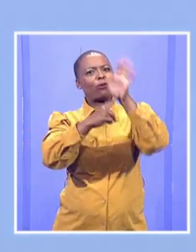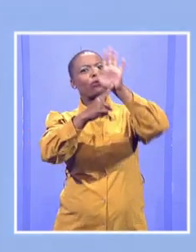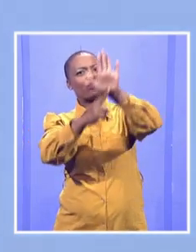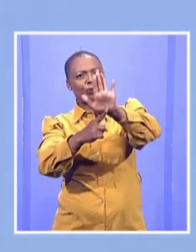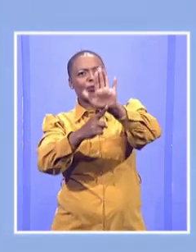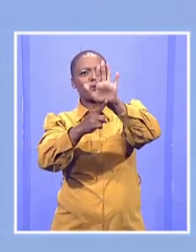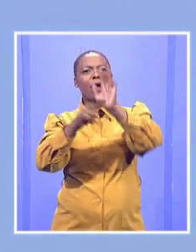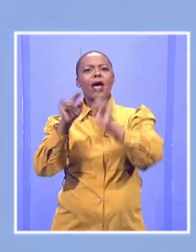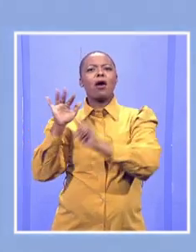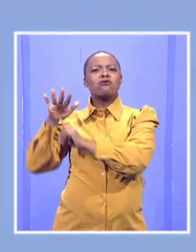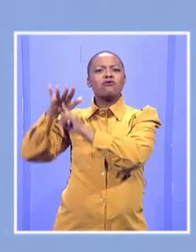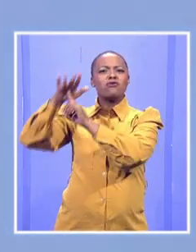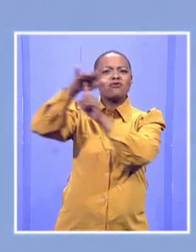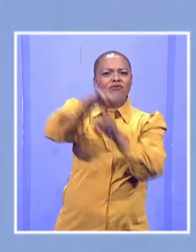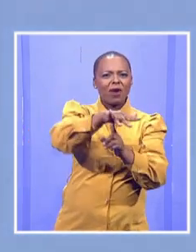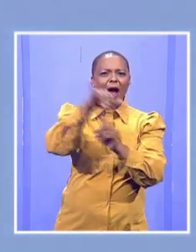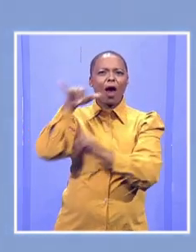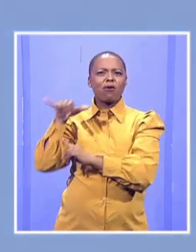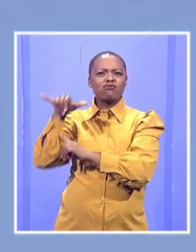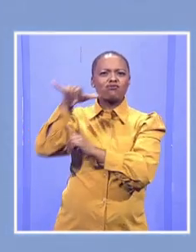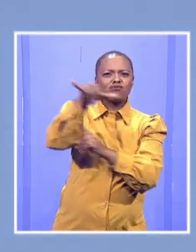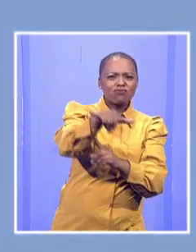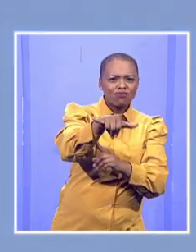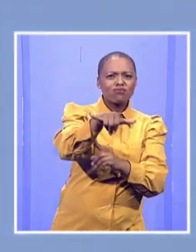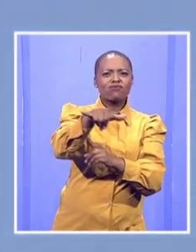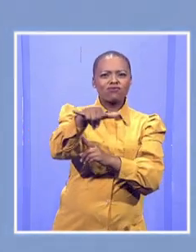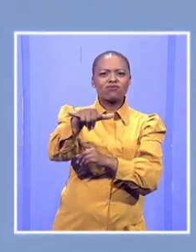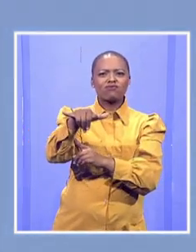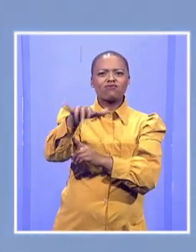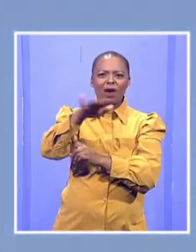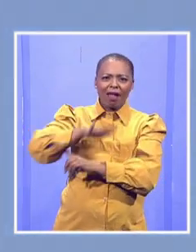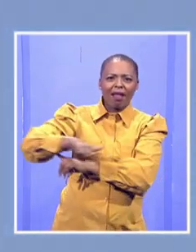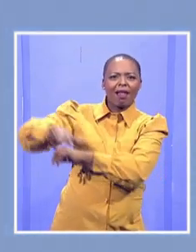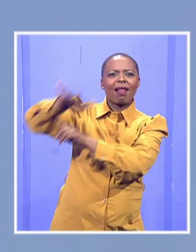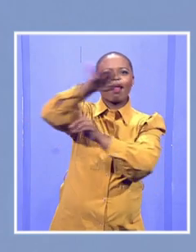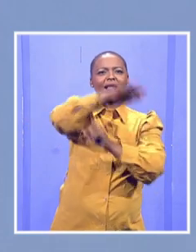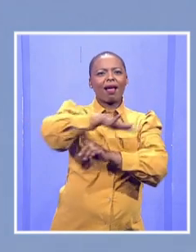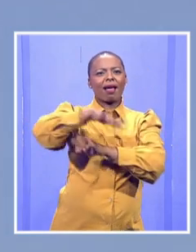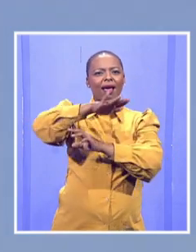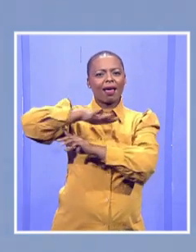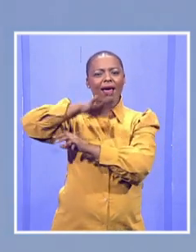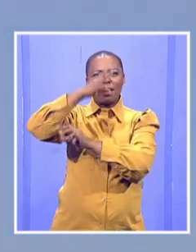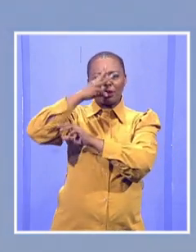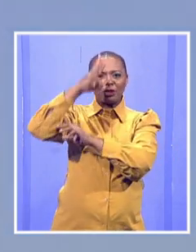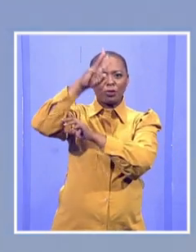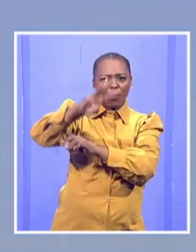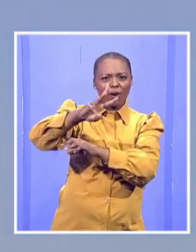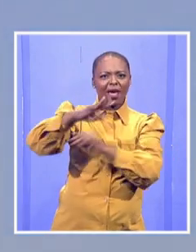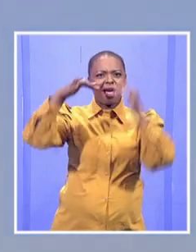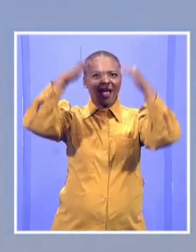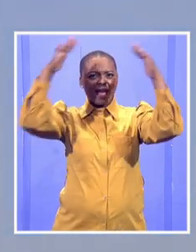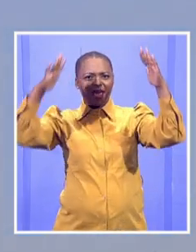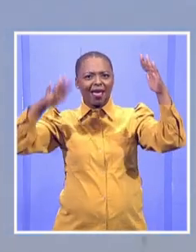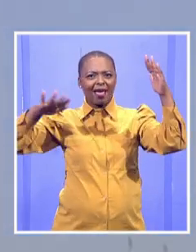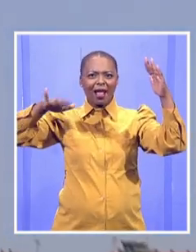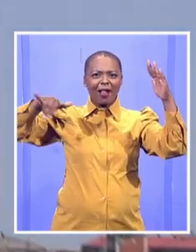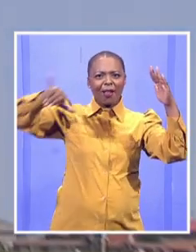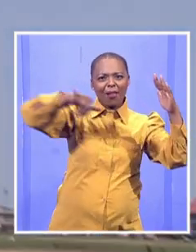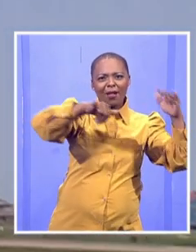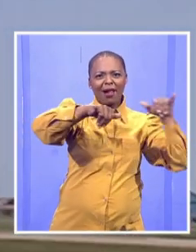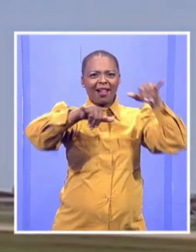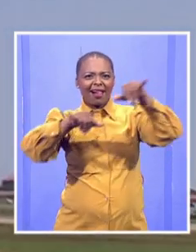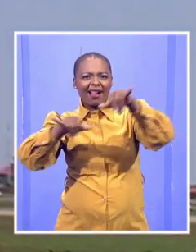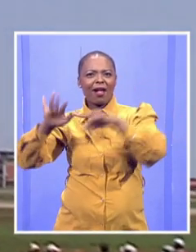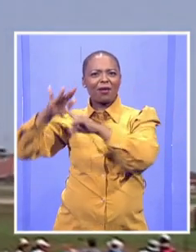planes coming, flying over the skies of Pretoria. I'm joined by a defense expert who's going